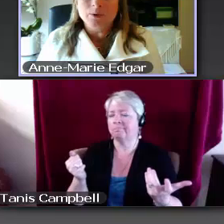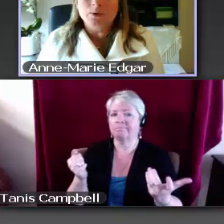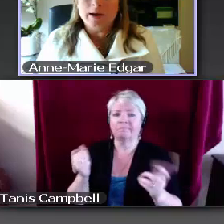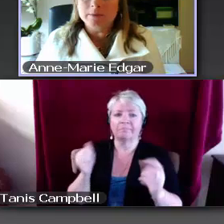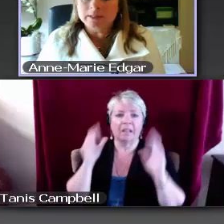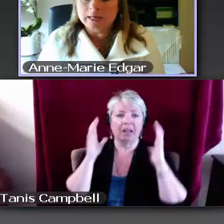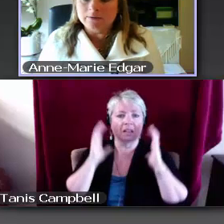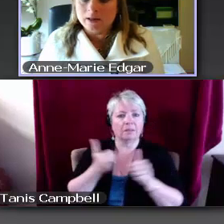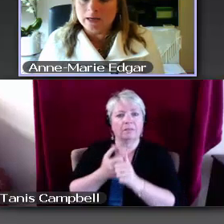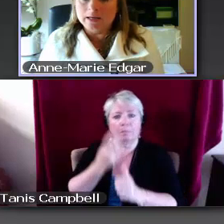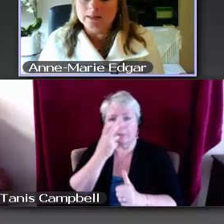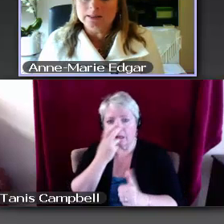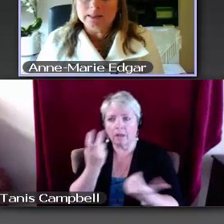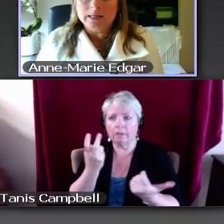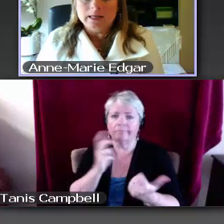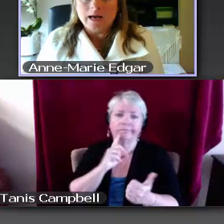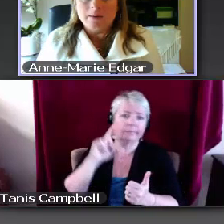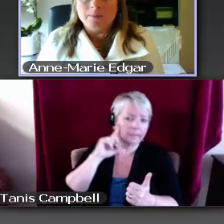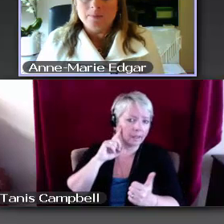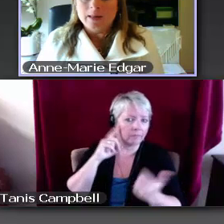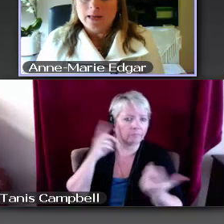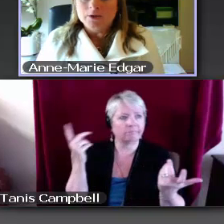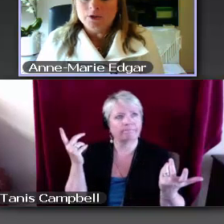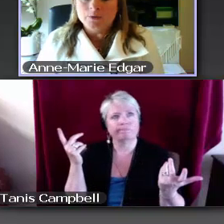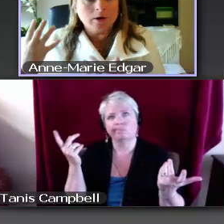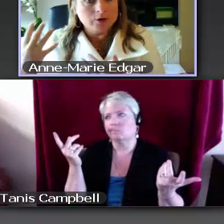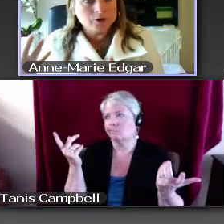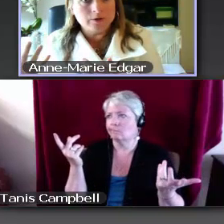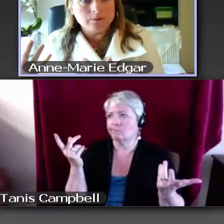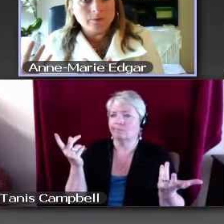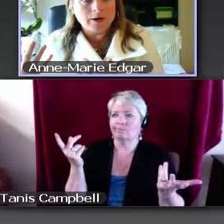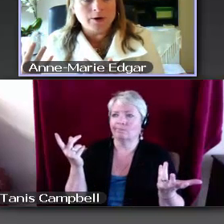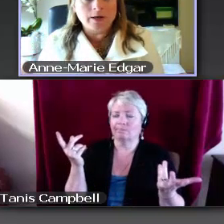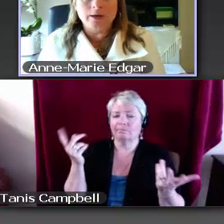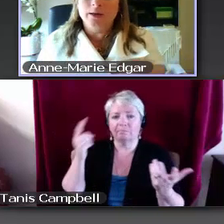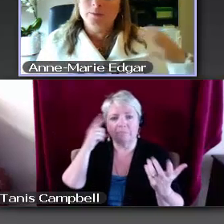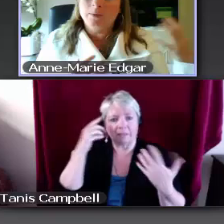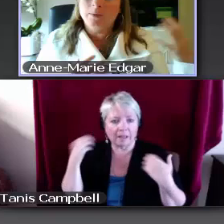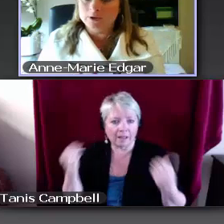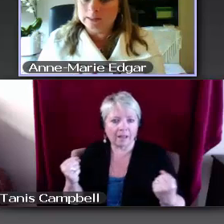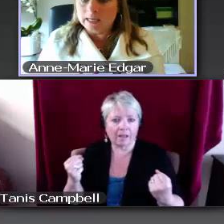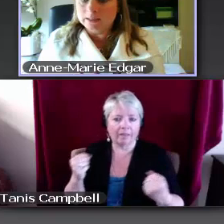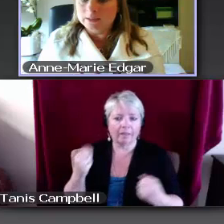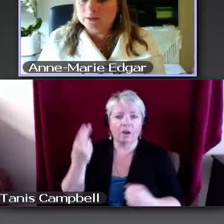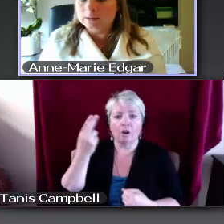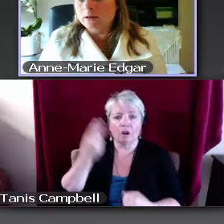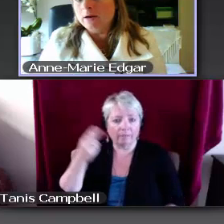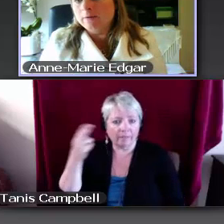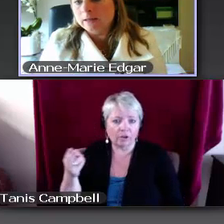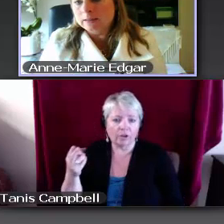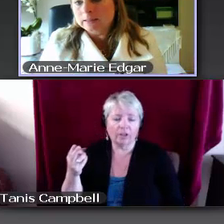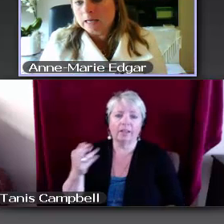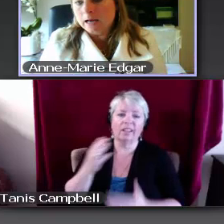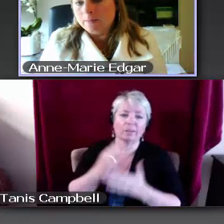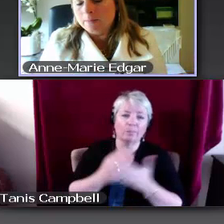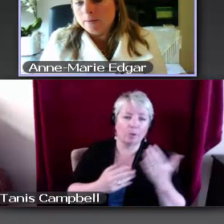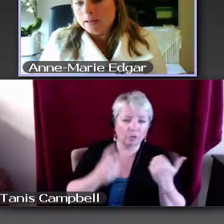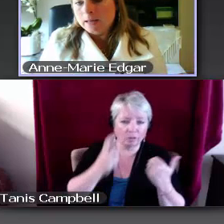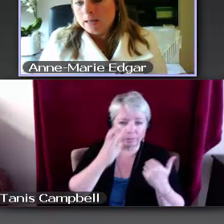clients in the program, deaf clients, to partial hearing, partial sight. There's a lot of